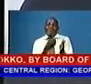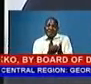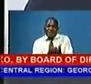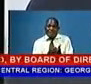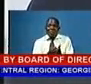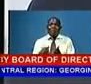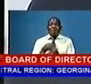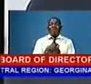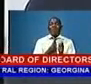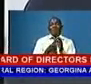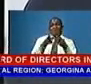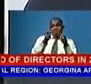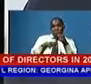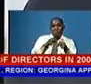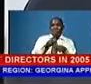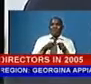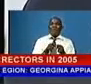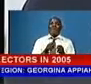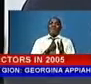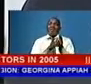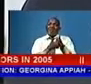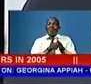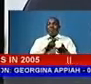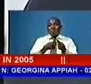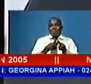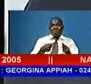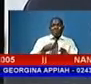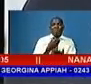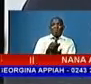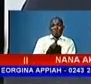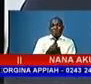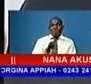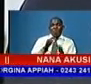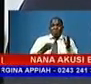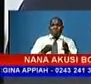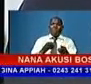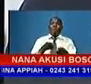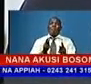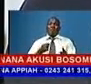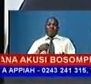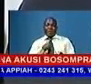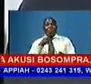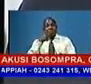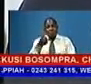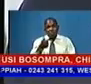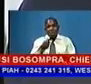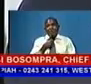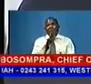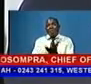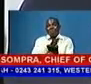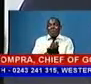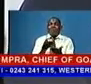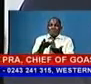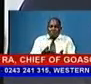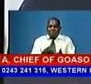issue about exhibit numbers. We're praying that the court gives us leave so that tomorrow we will bring another list